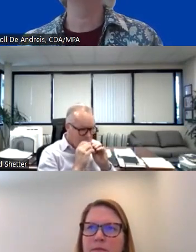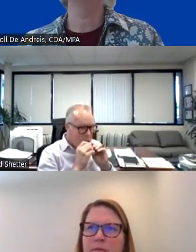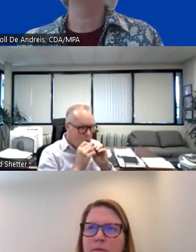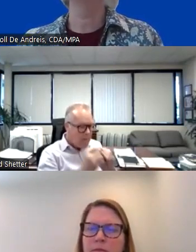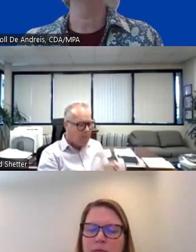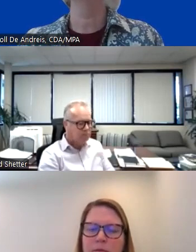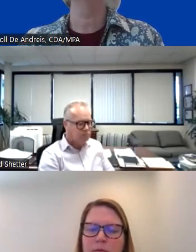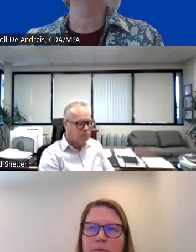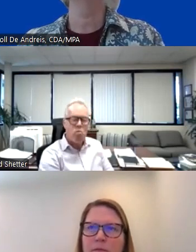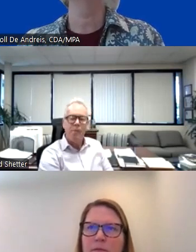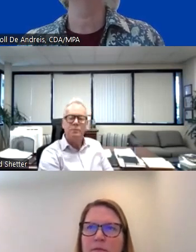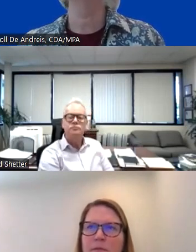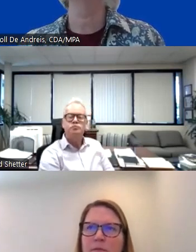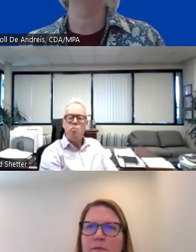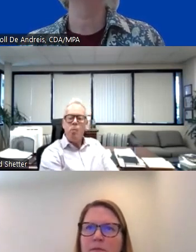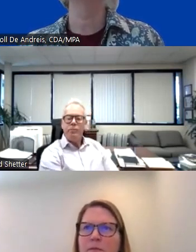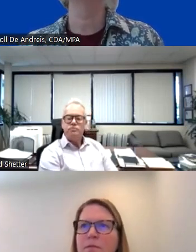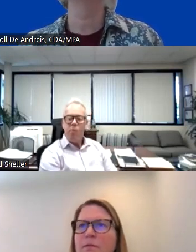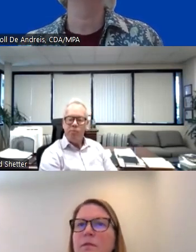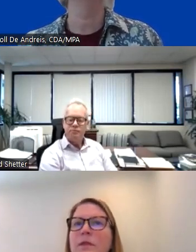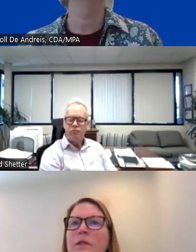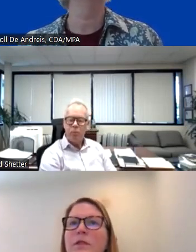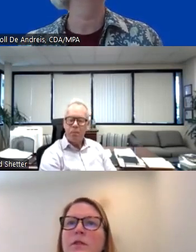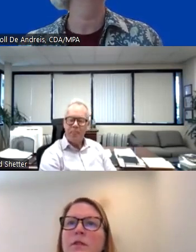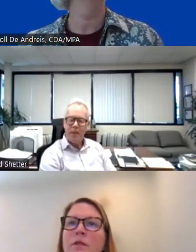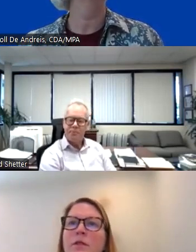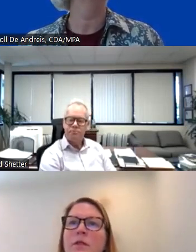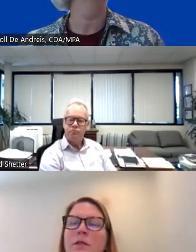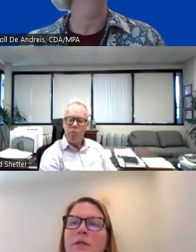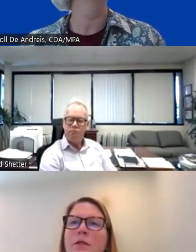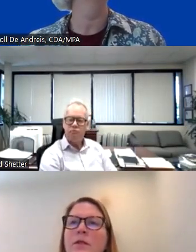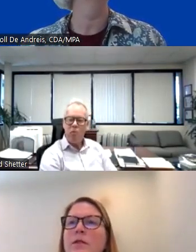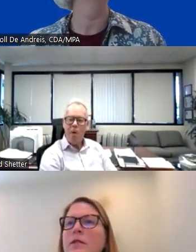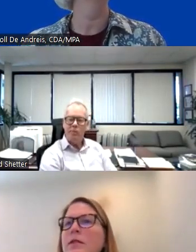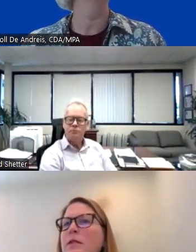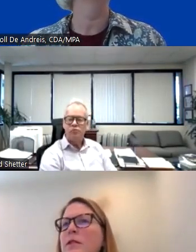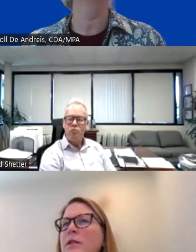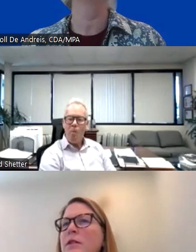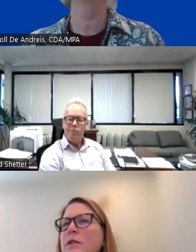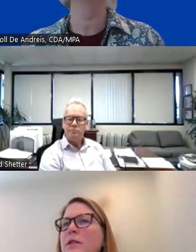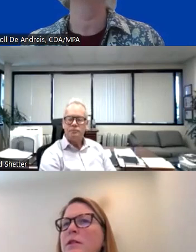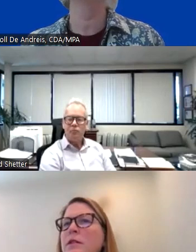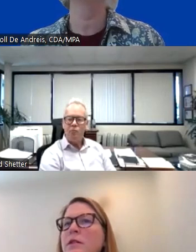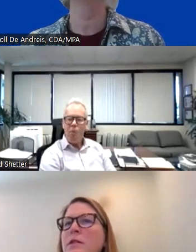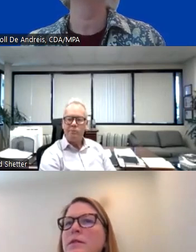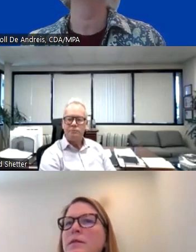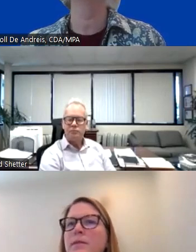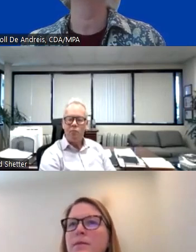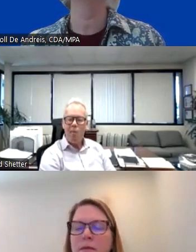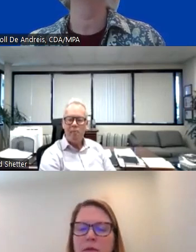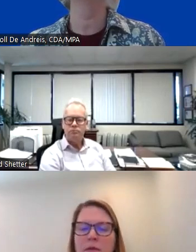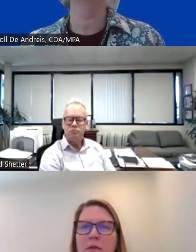partnership where there's an easy handoff or for some programs,